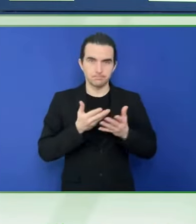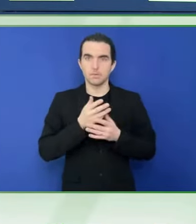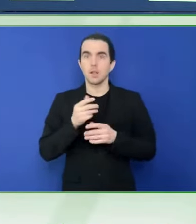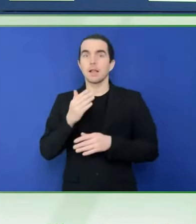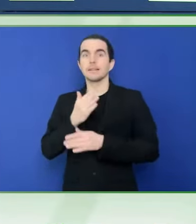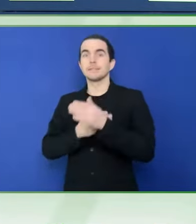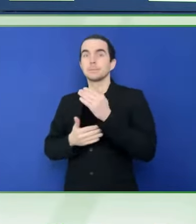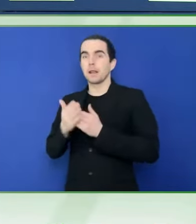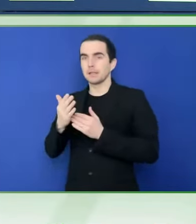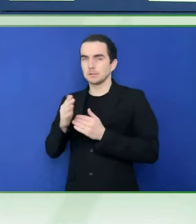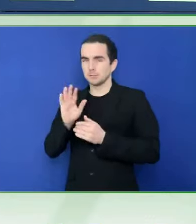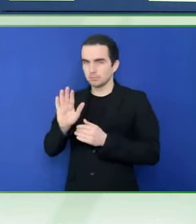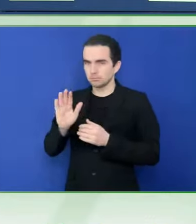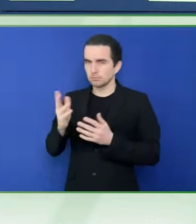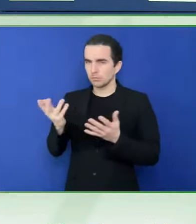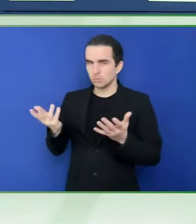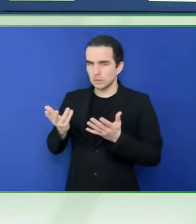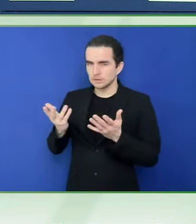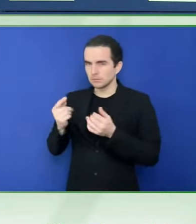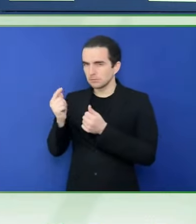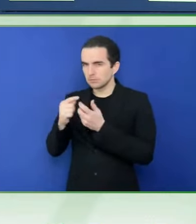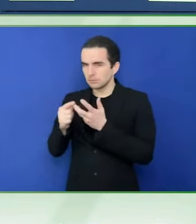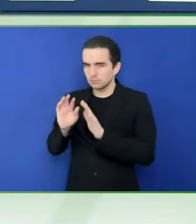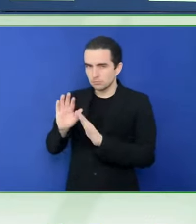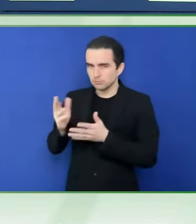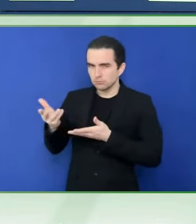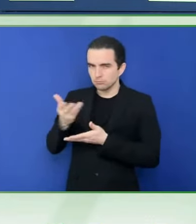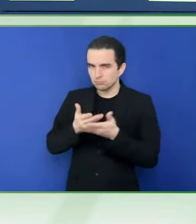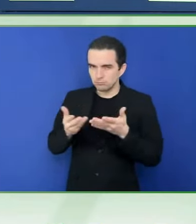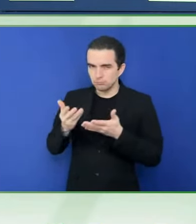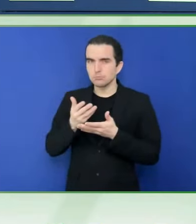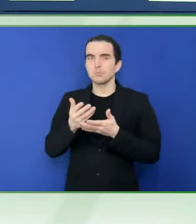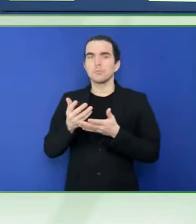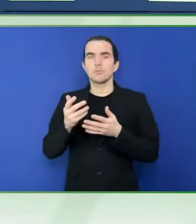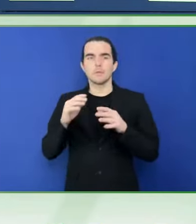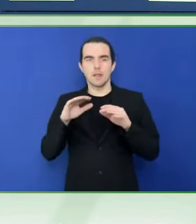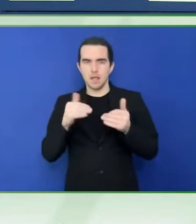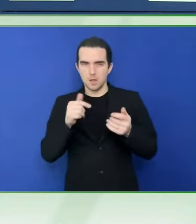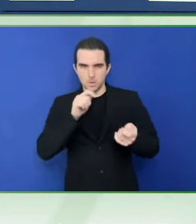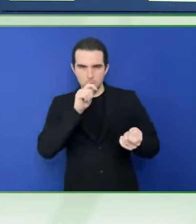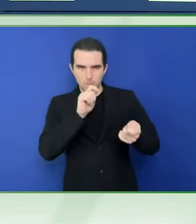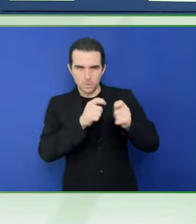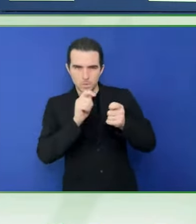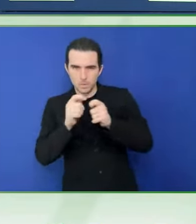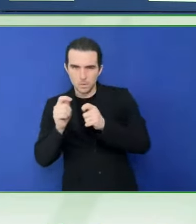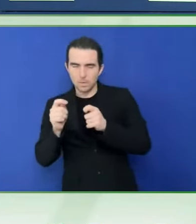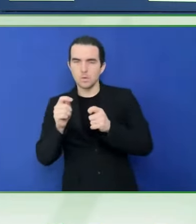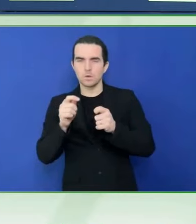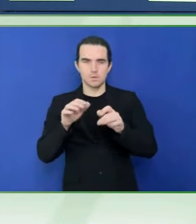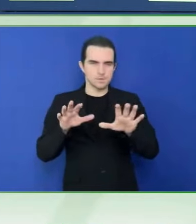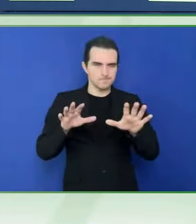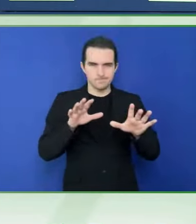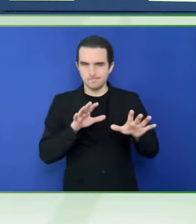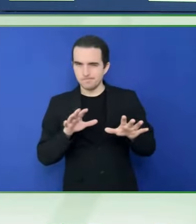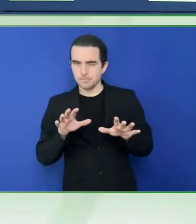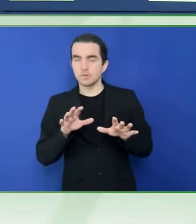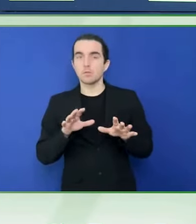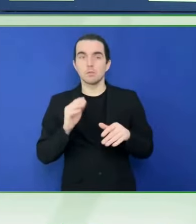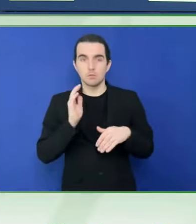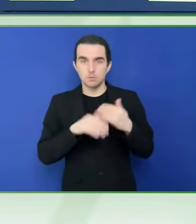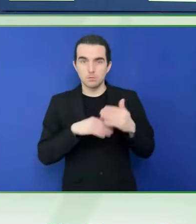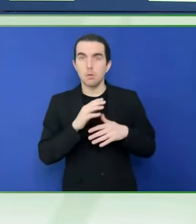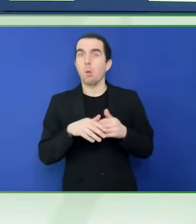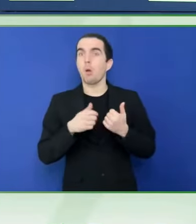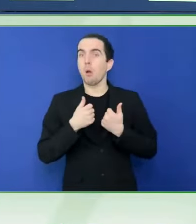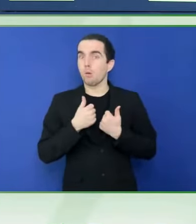Just one thing about our trains, it's not enough. It's just one part of our accessibility.